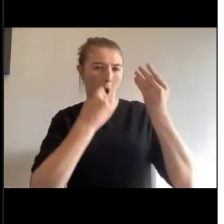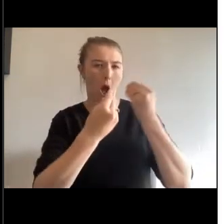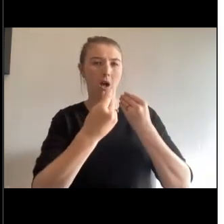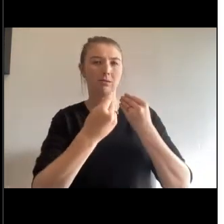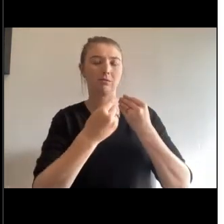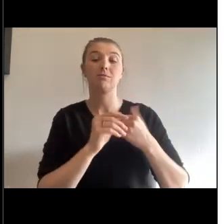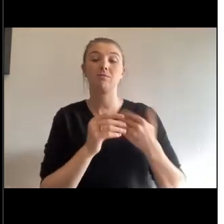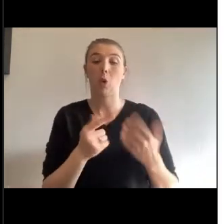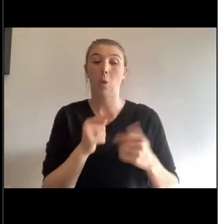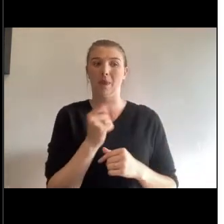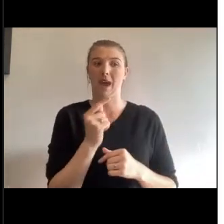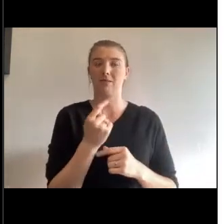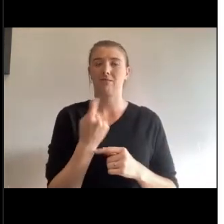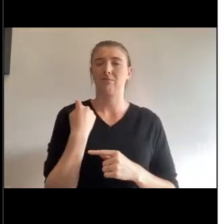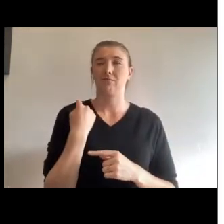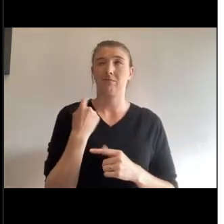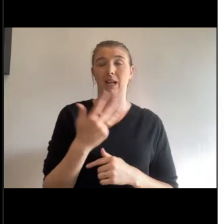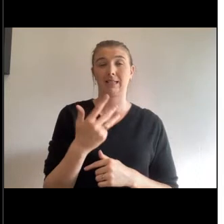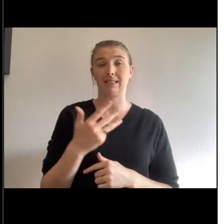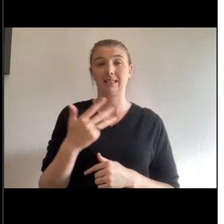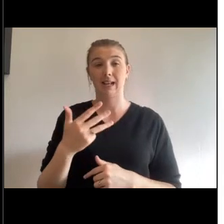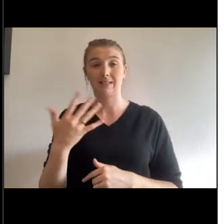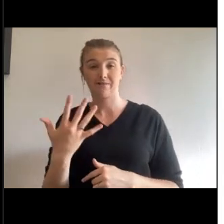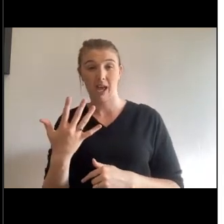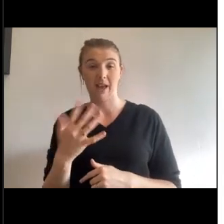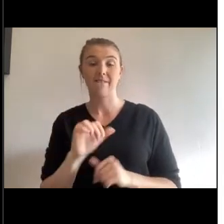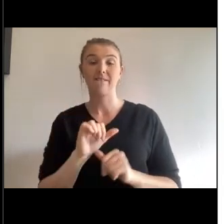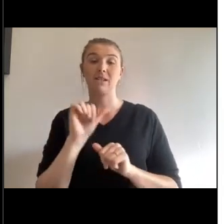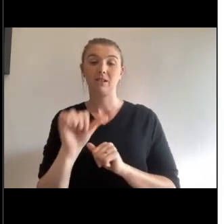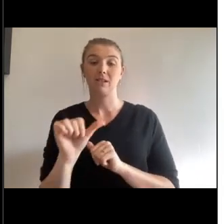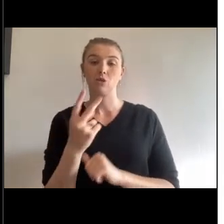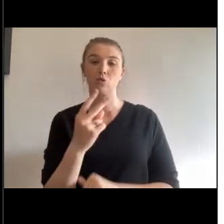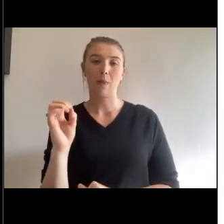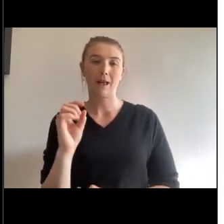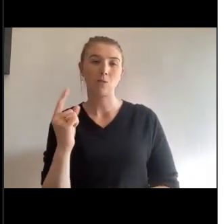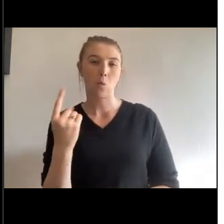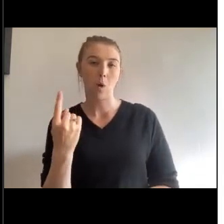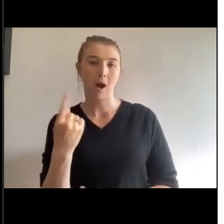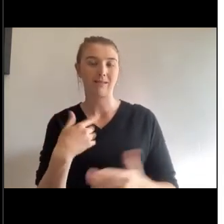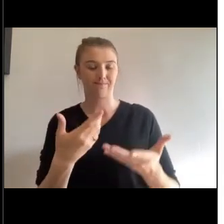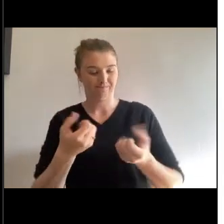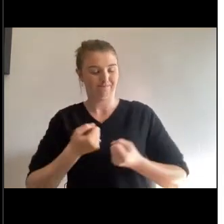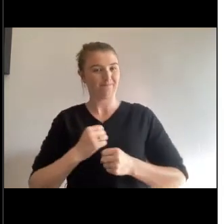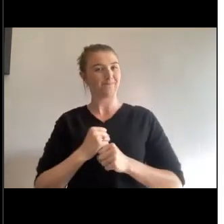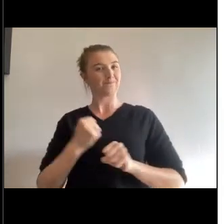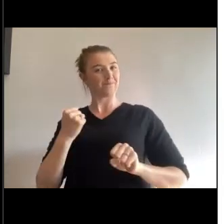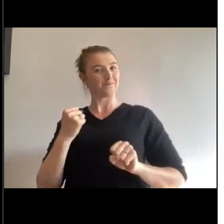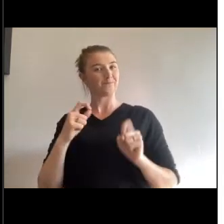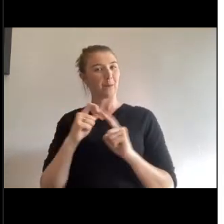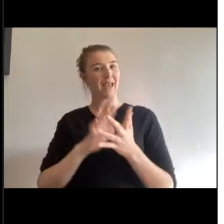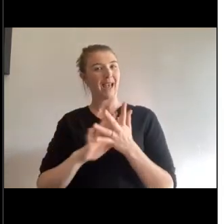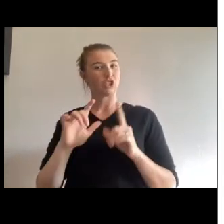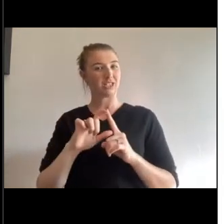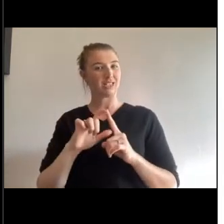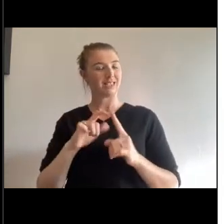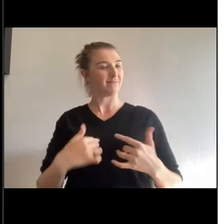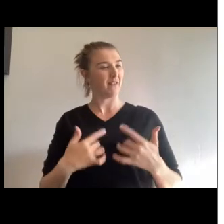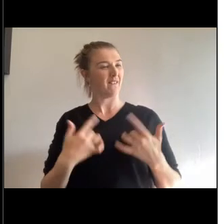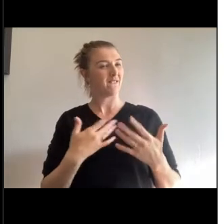in 2001, I received my PhD, and I really felt part of this new organization, which merged